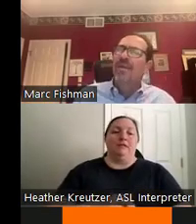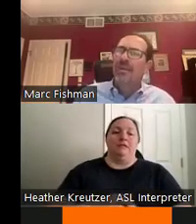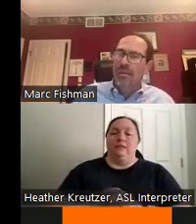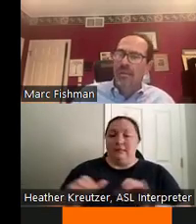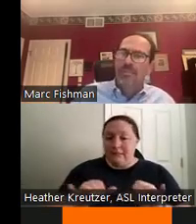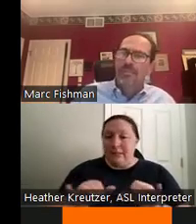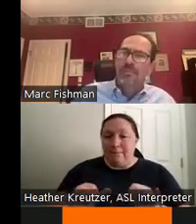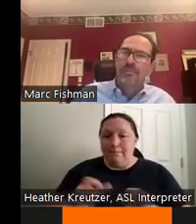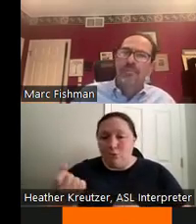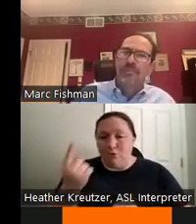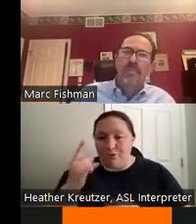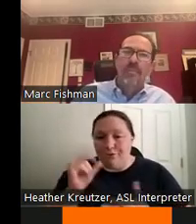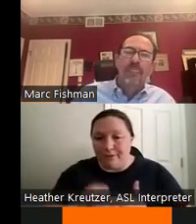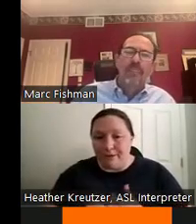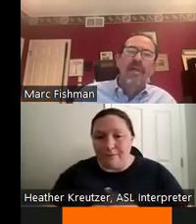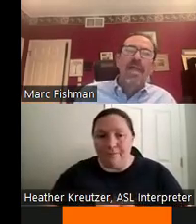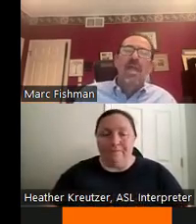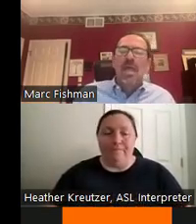people get.